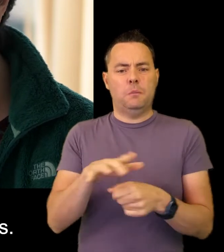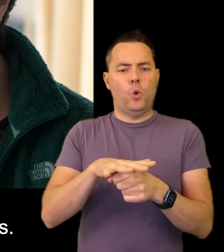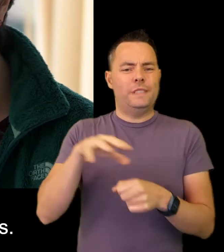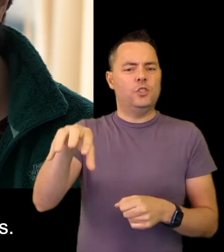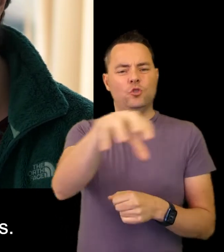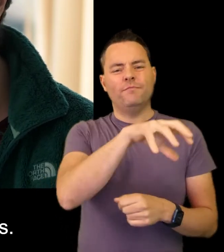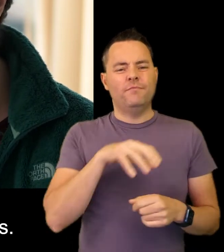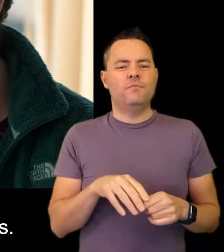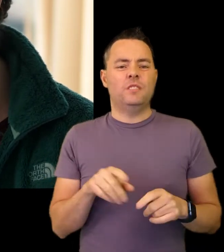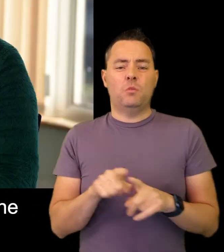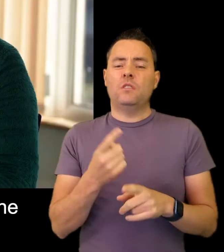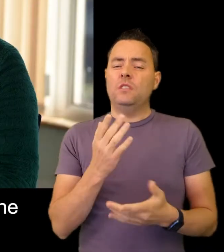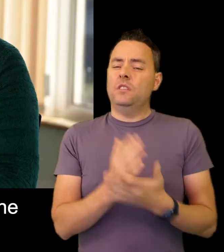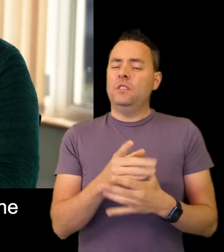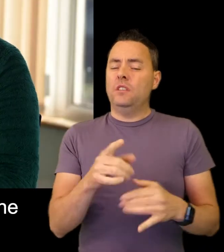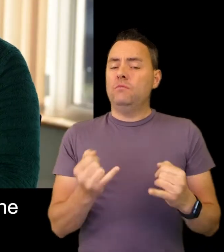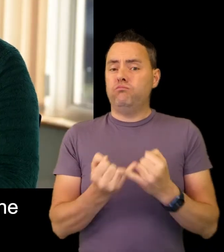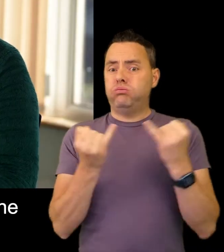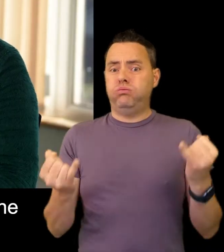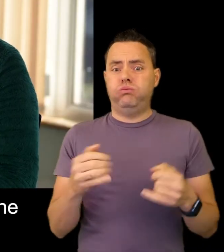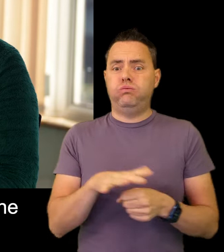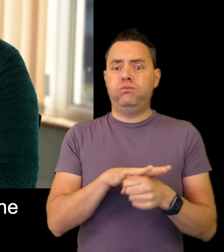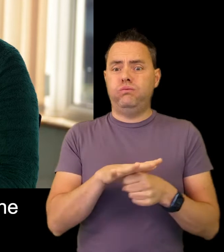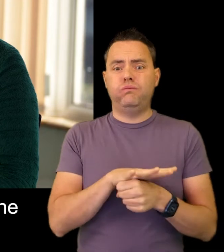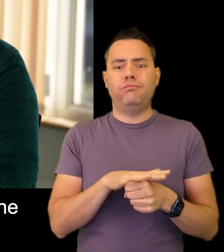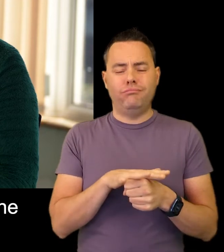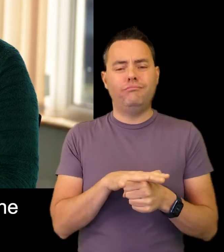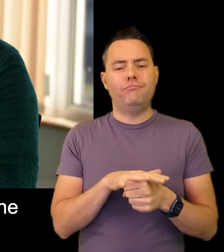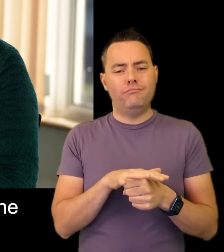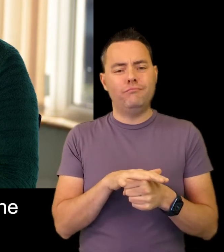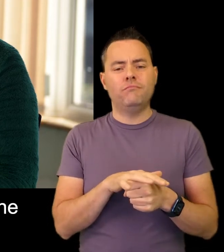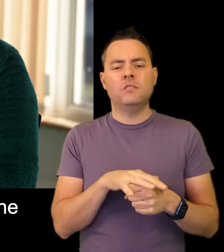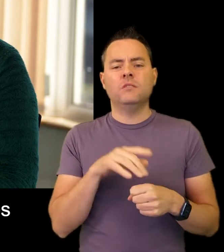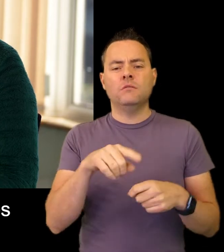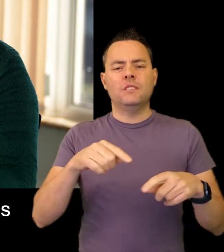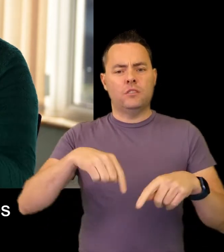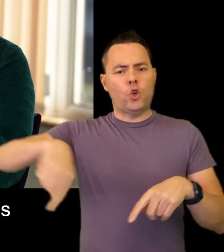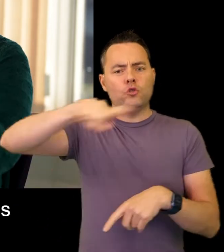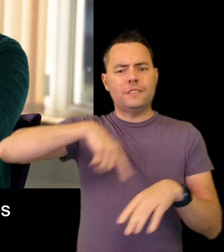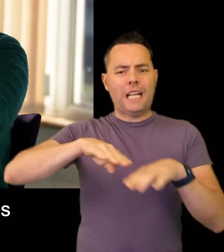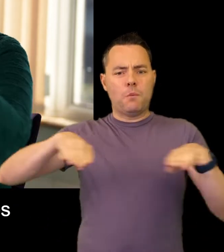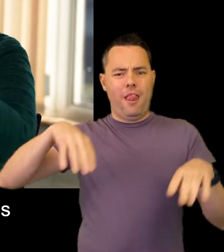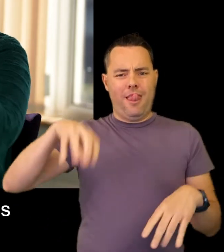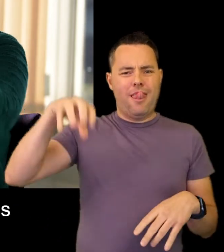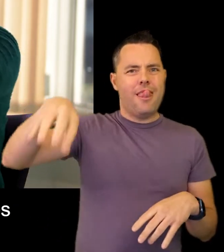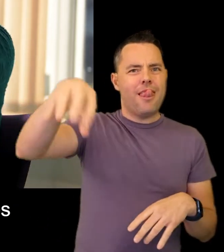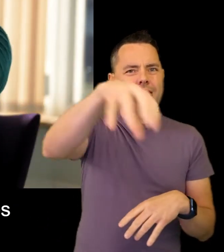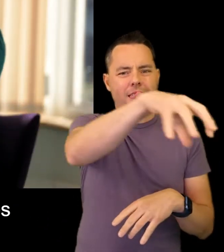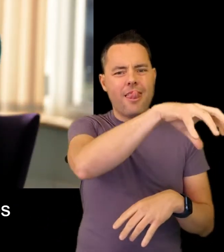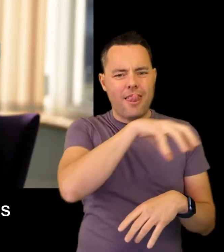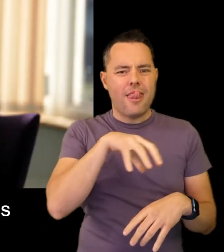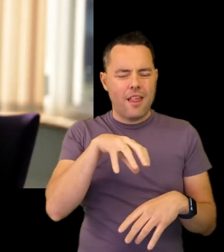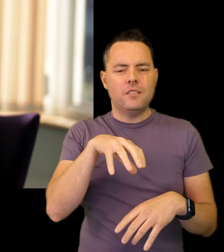one position for long periods. My absolute worst scenario is the one where they put lots of